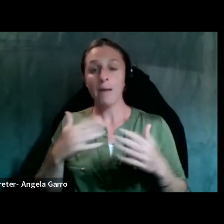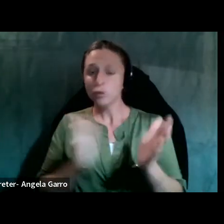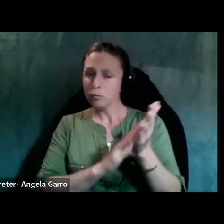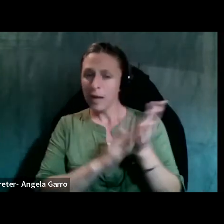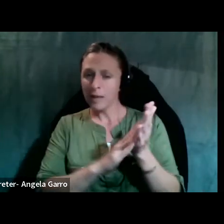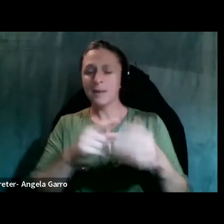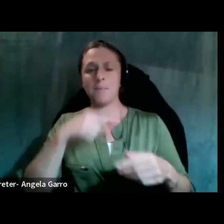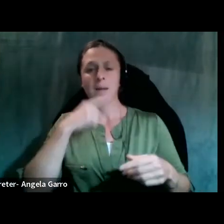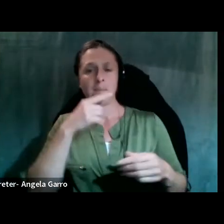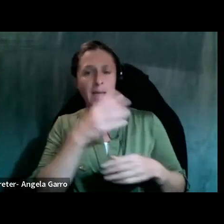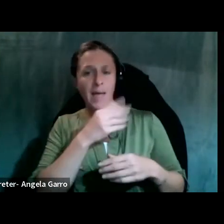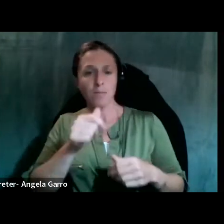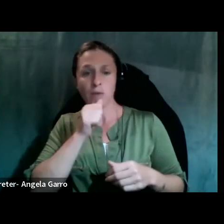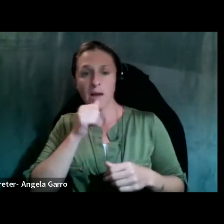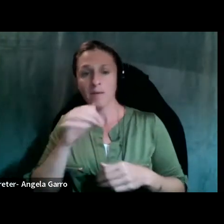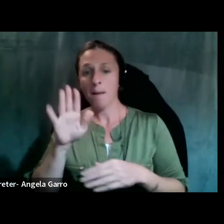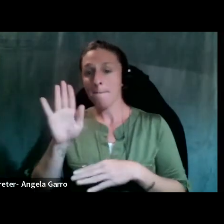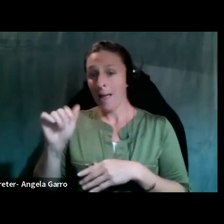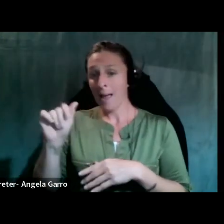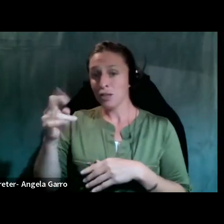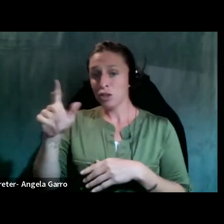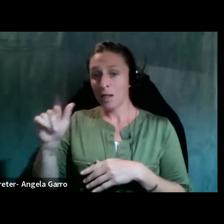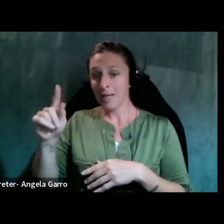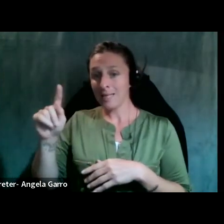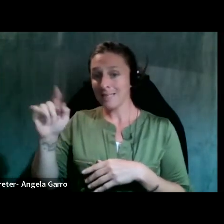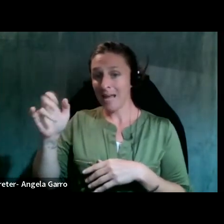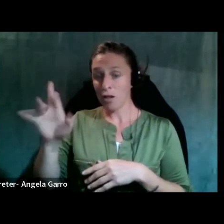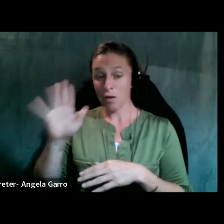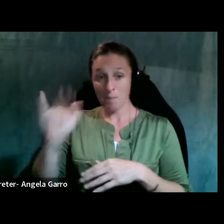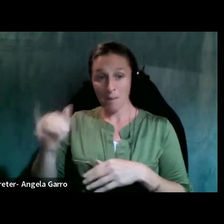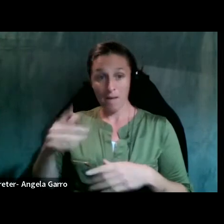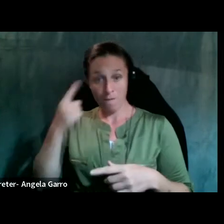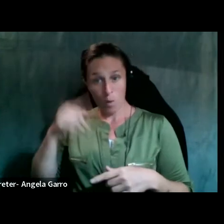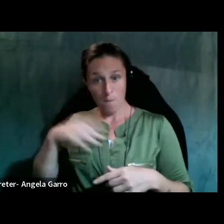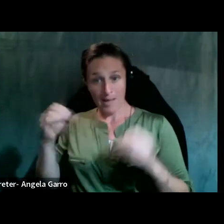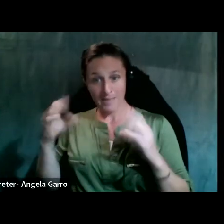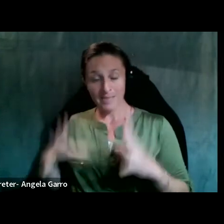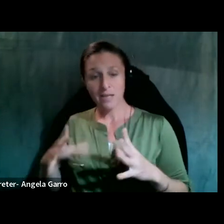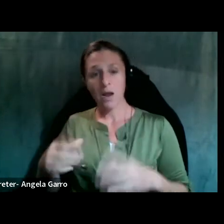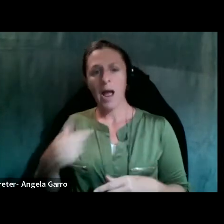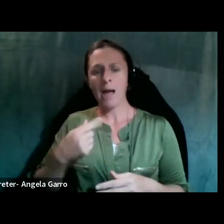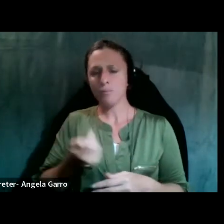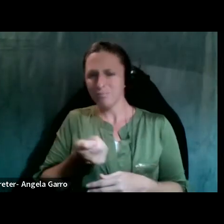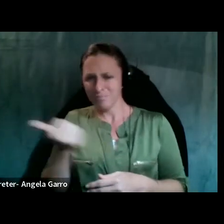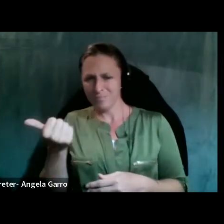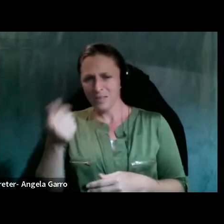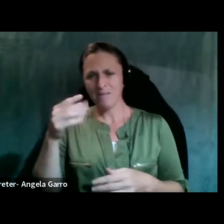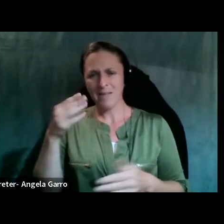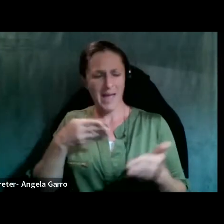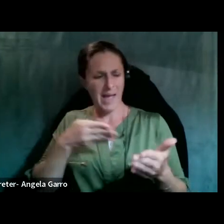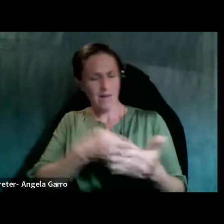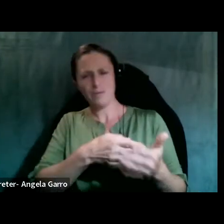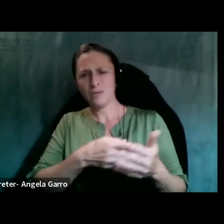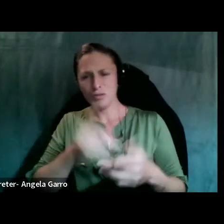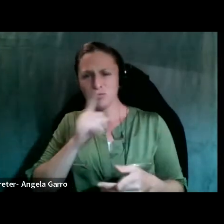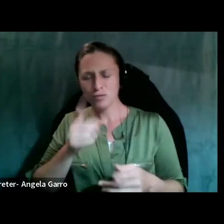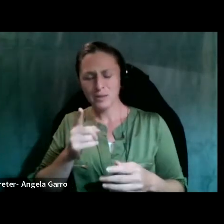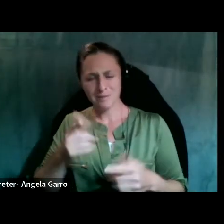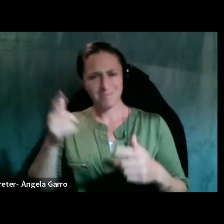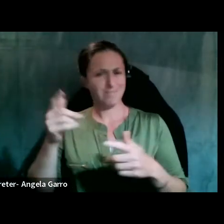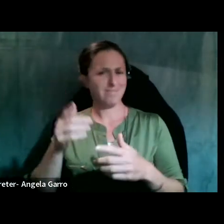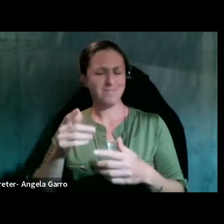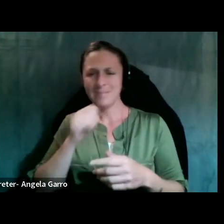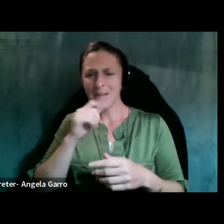director, Angela Taylor, for my teaching, on 2 separate occasions, I was admonished with accusations which were exaggerated or